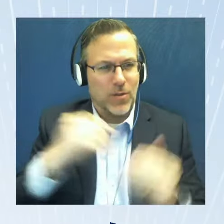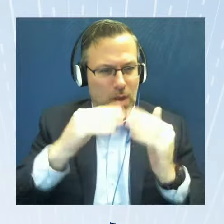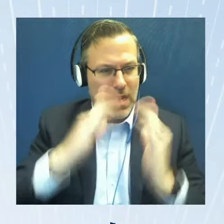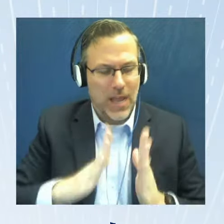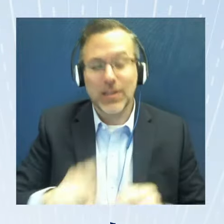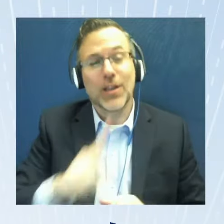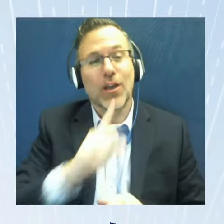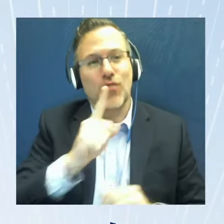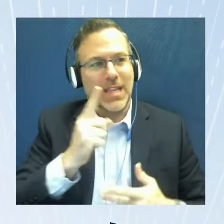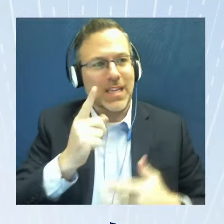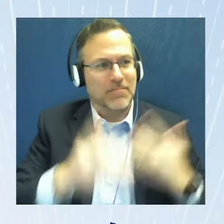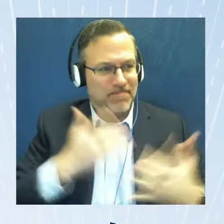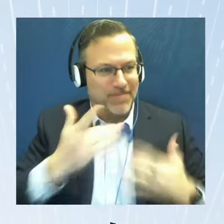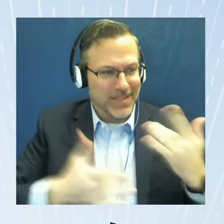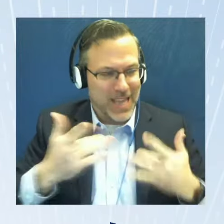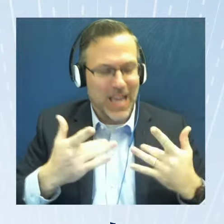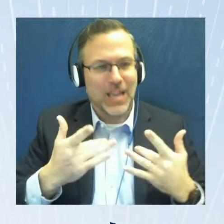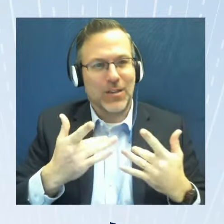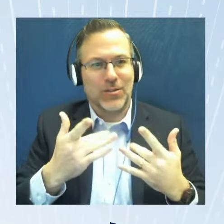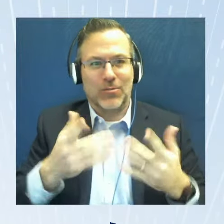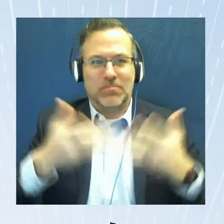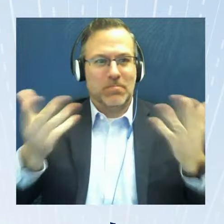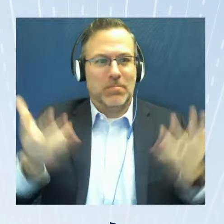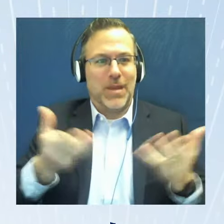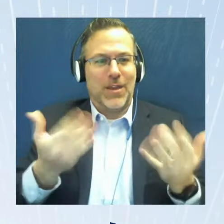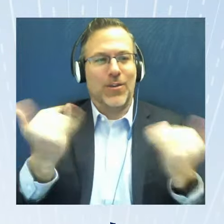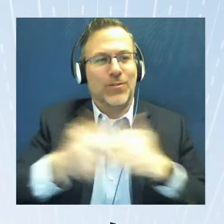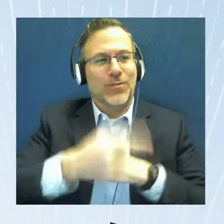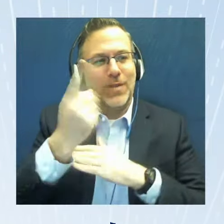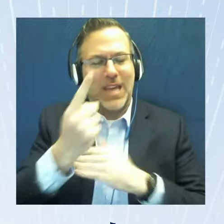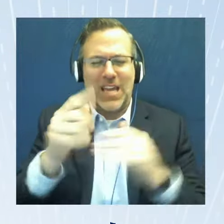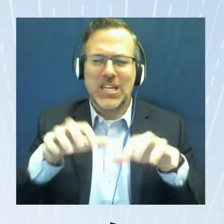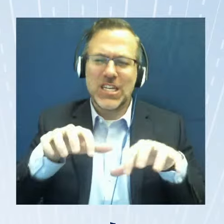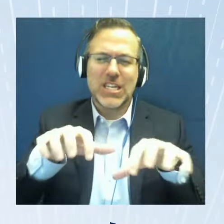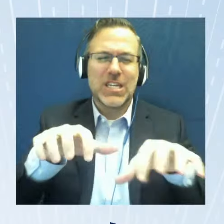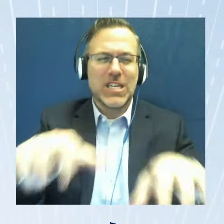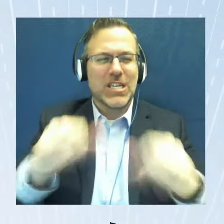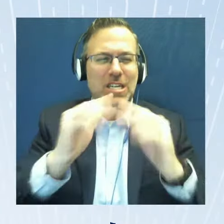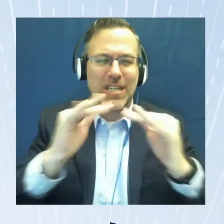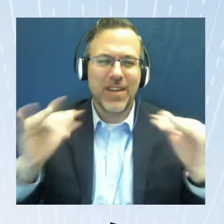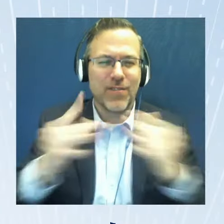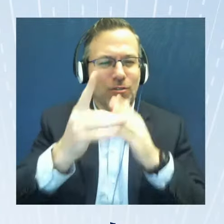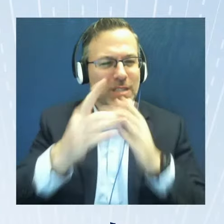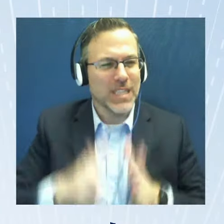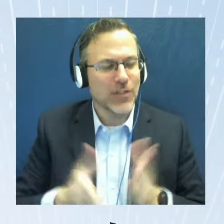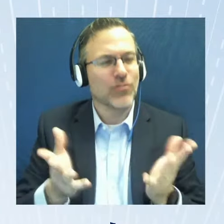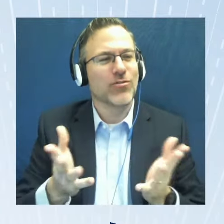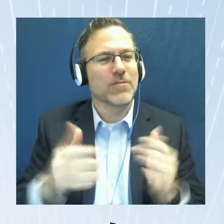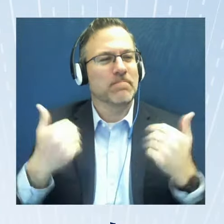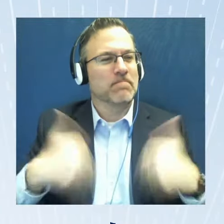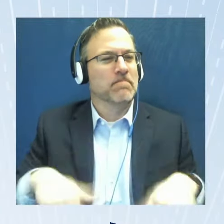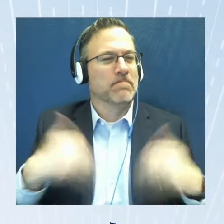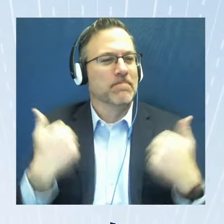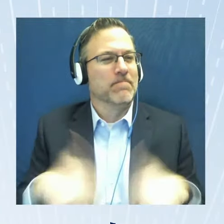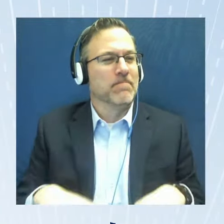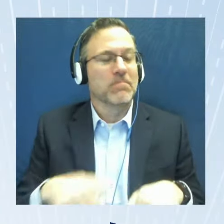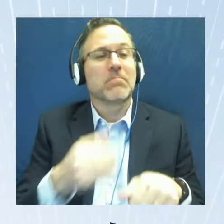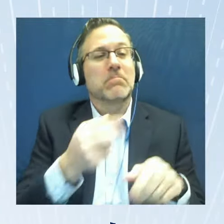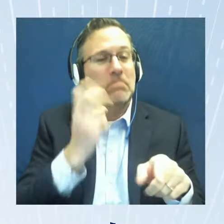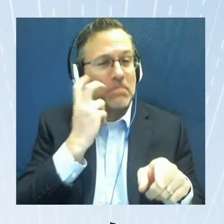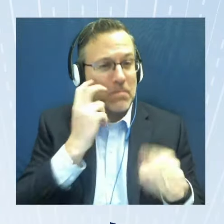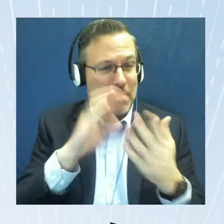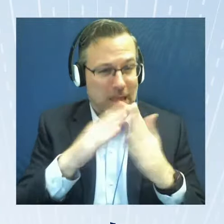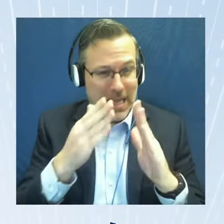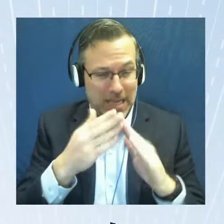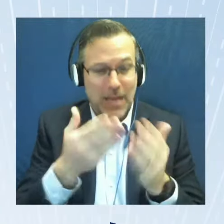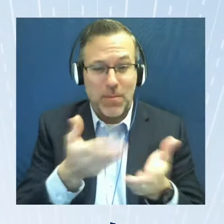of leaders here today, including we have several from the blind community join us in